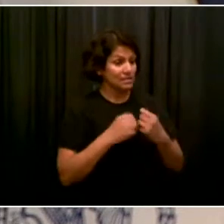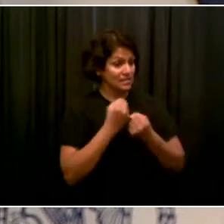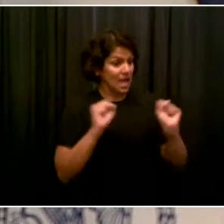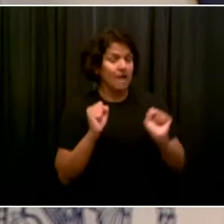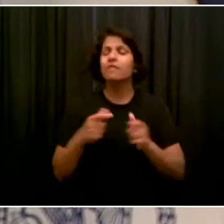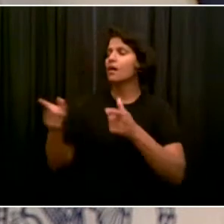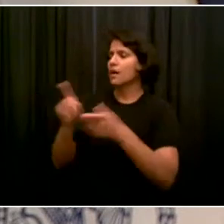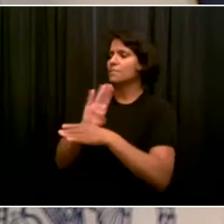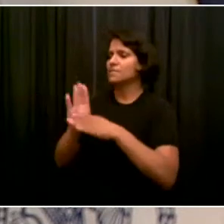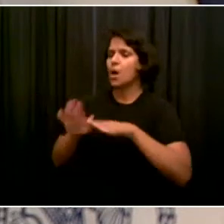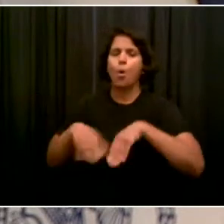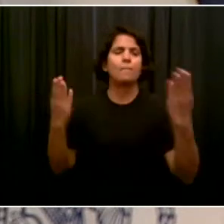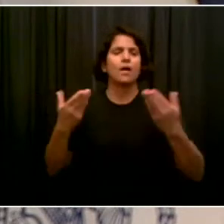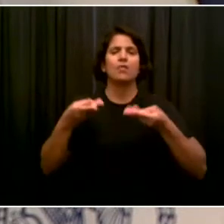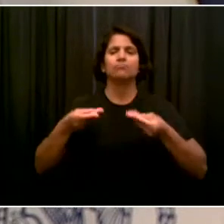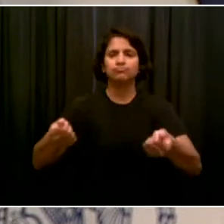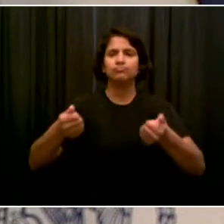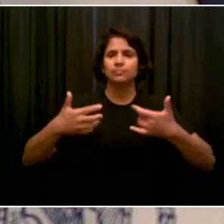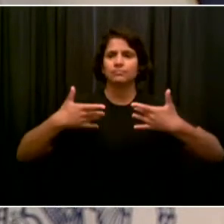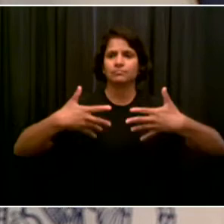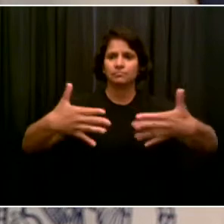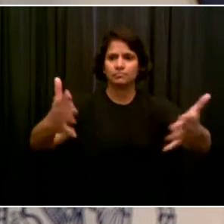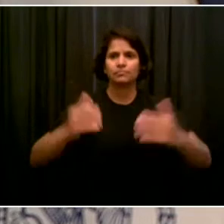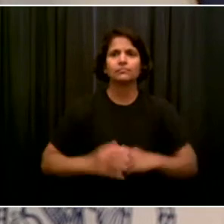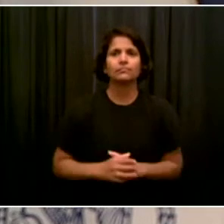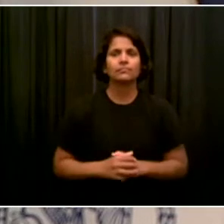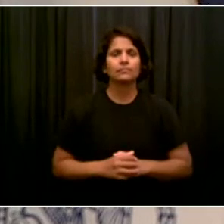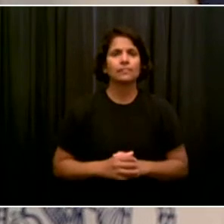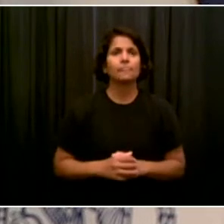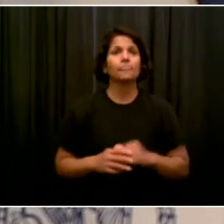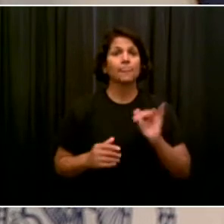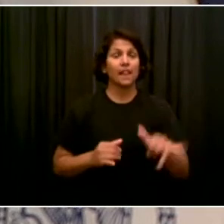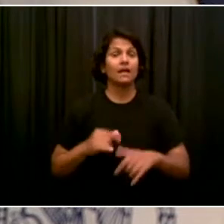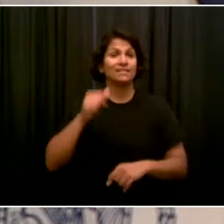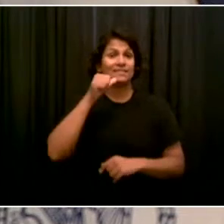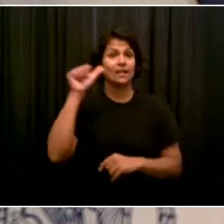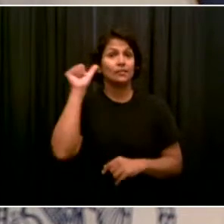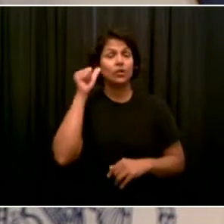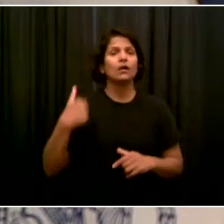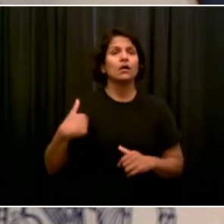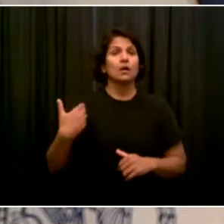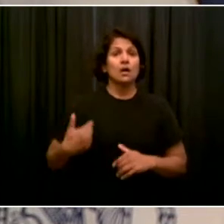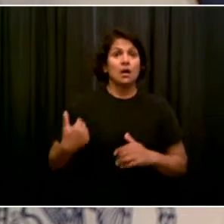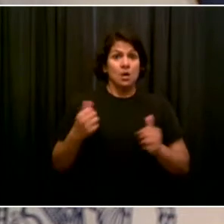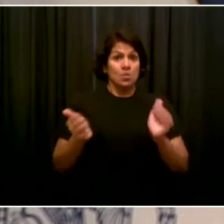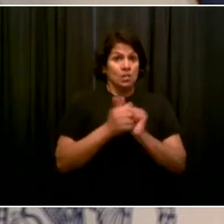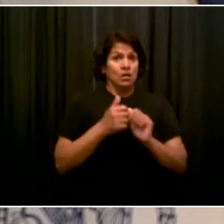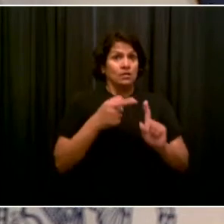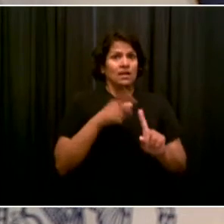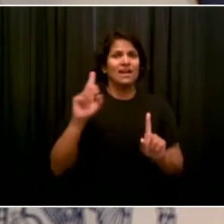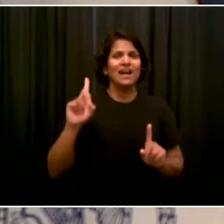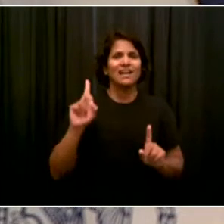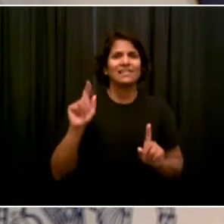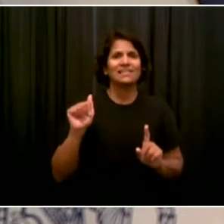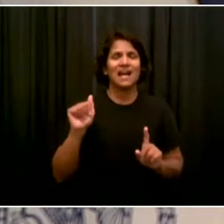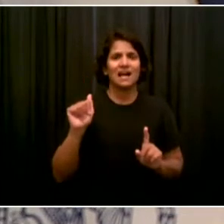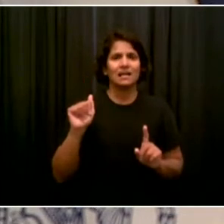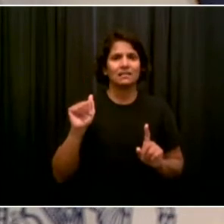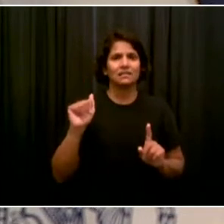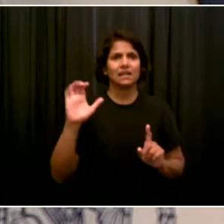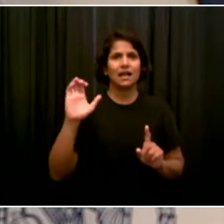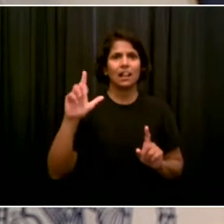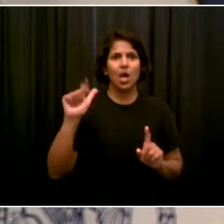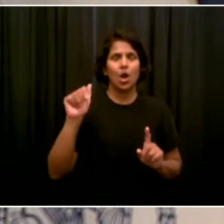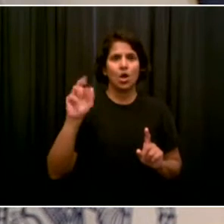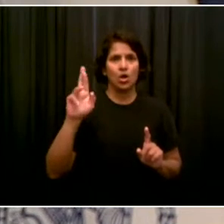Clark, and I want to talk about something that she did yesterday, also in partnership with District Attorney Cy Vance of Manhattan and the NYPD, a